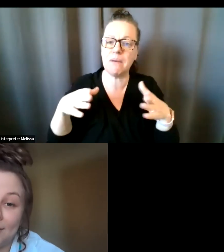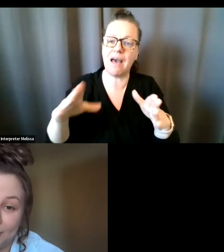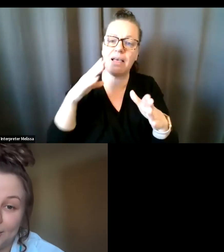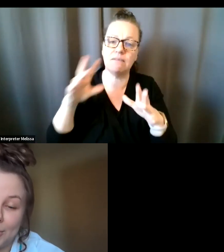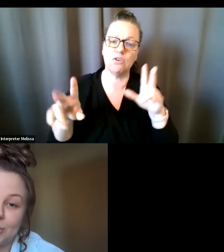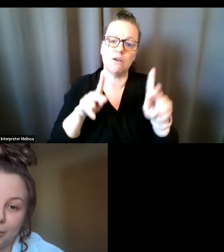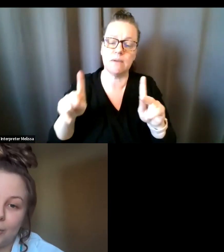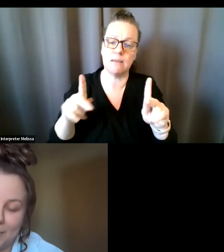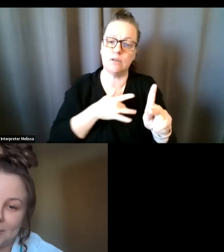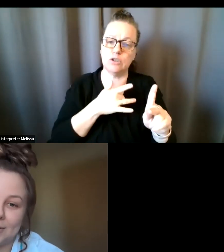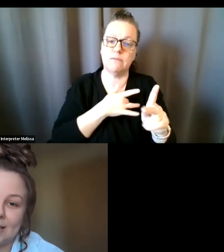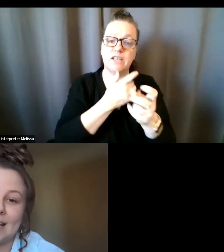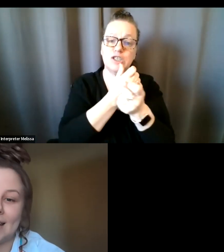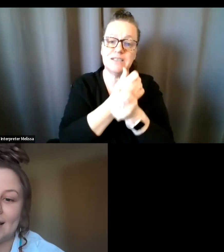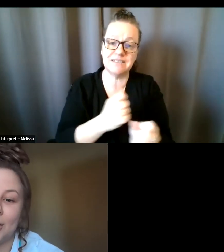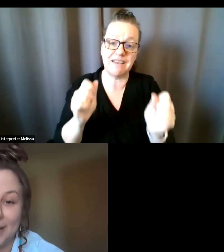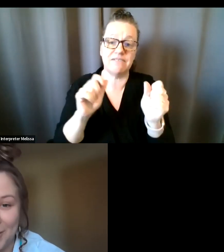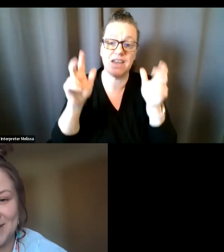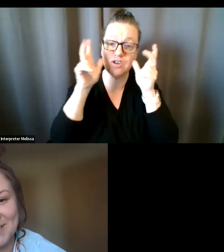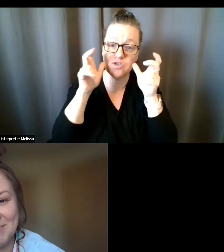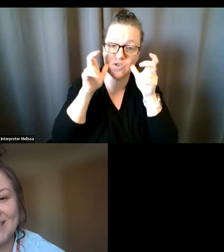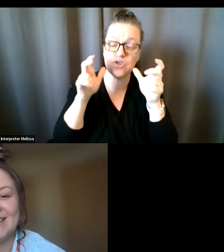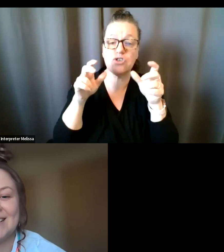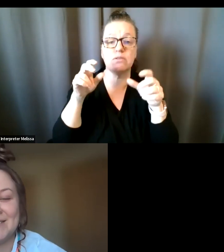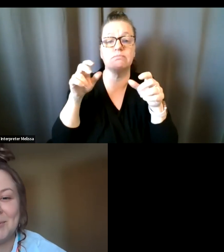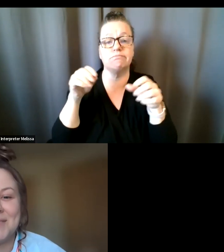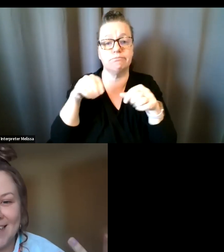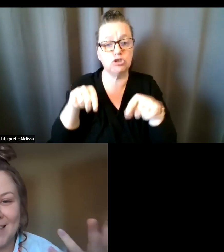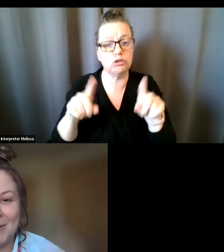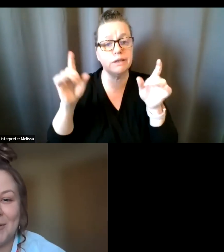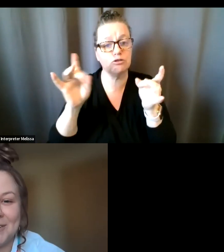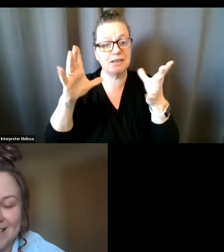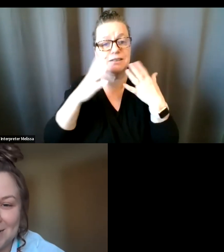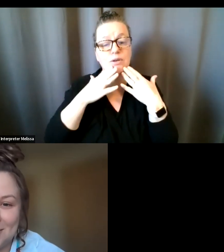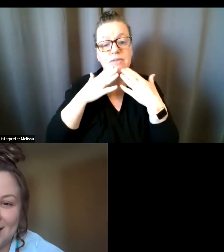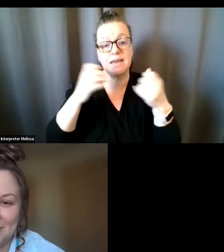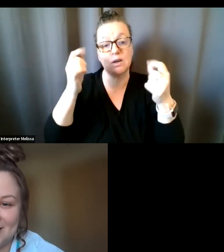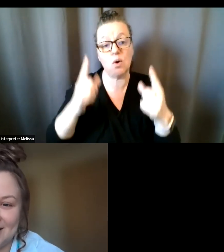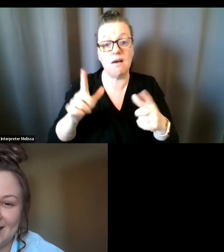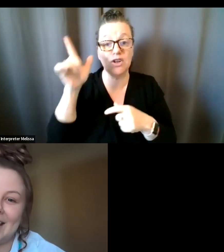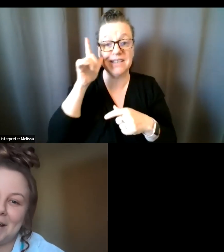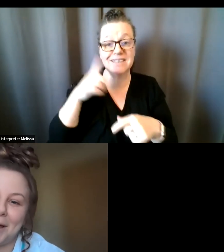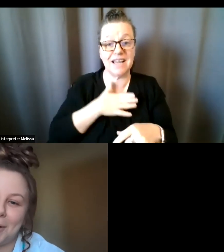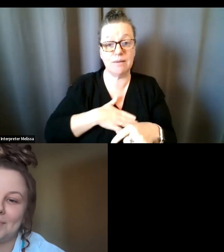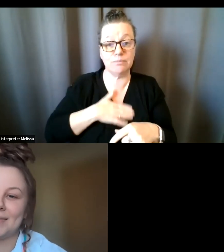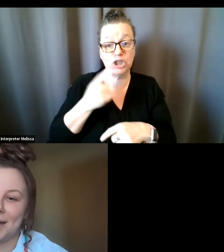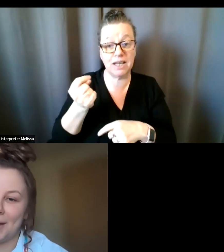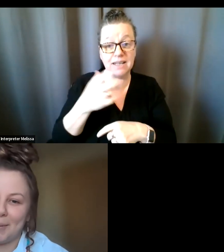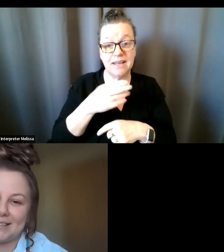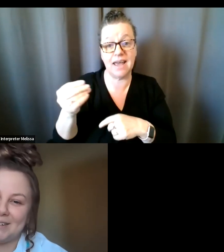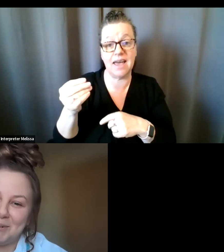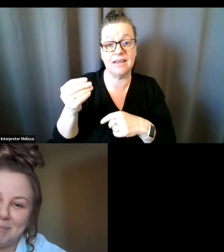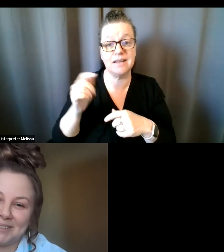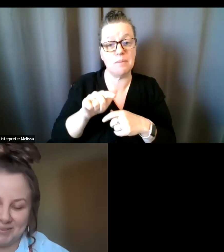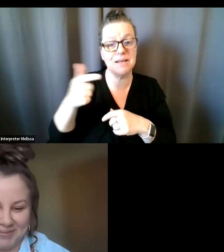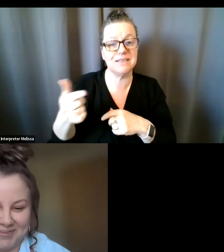feel safe and heard who struggle with mental illness and are in crisis. So thank you all for listening to me. I appreciate it. And I'll